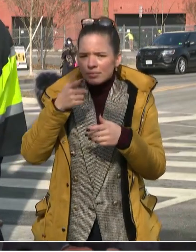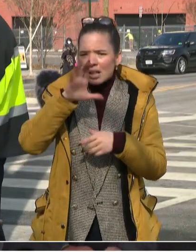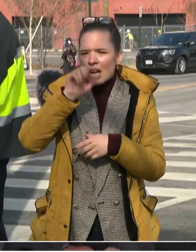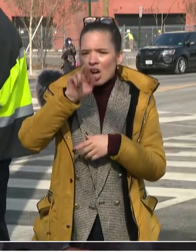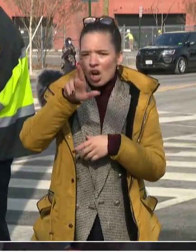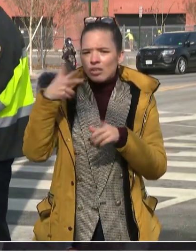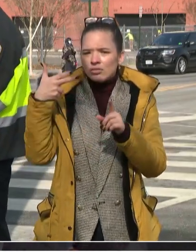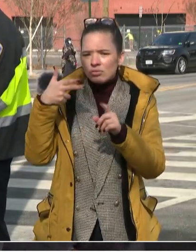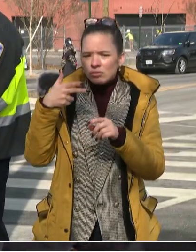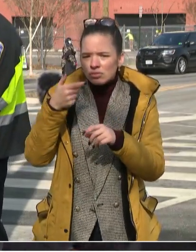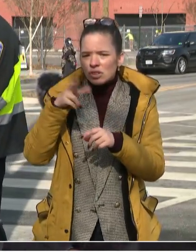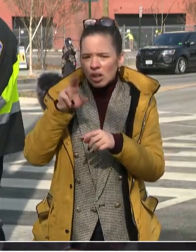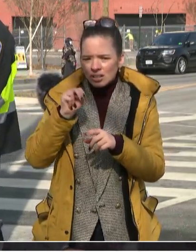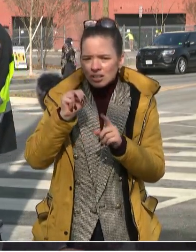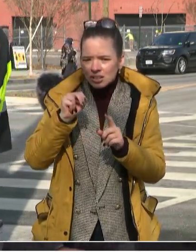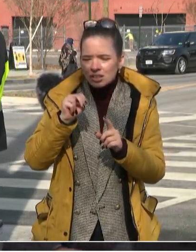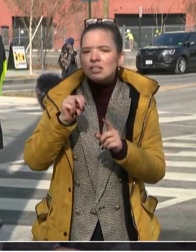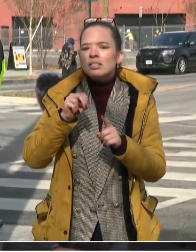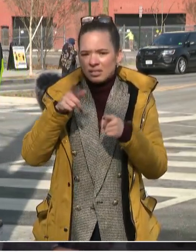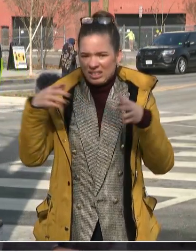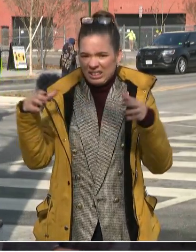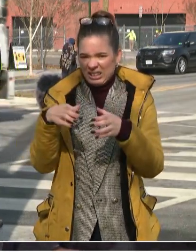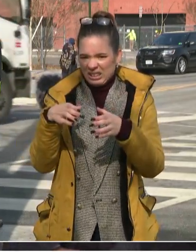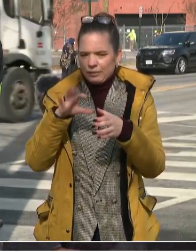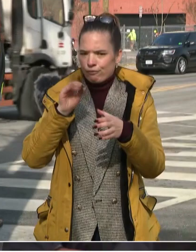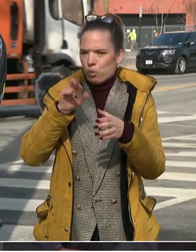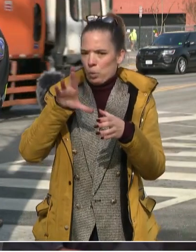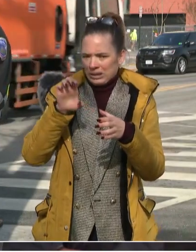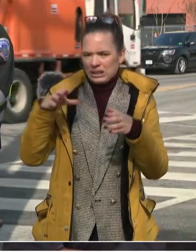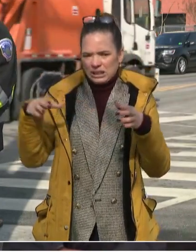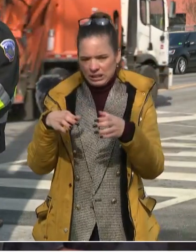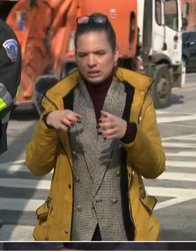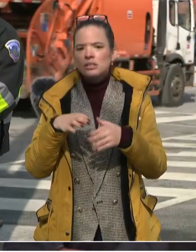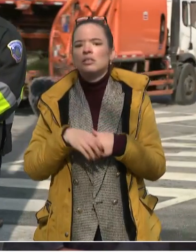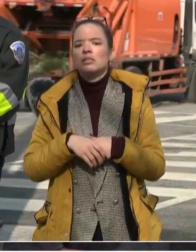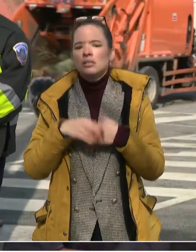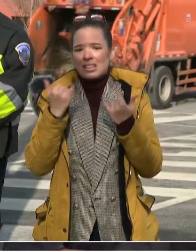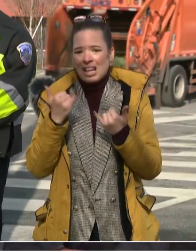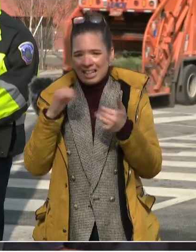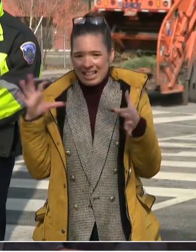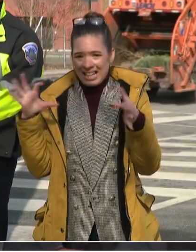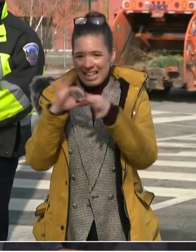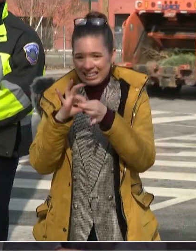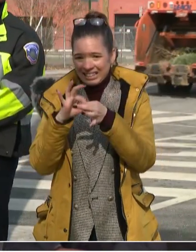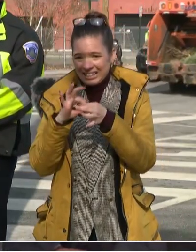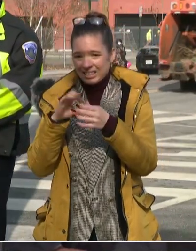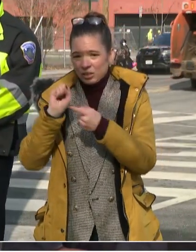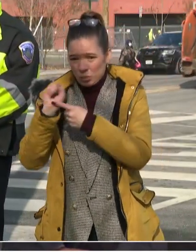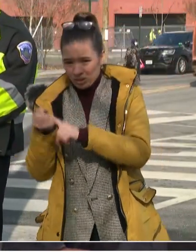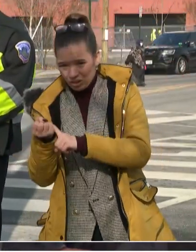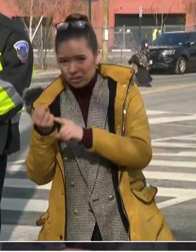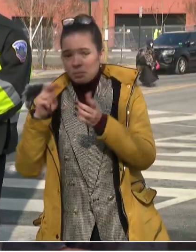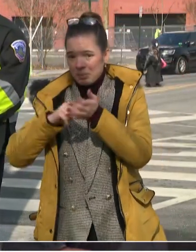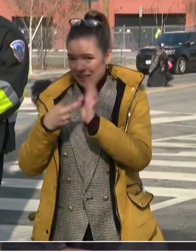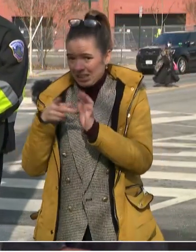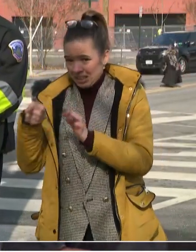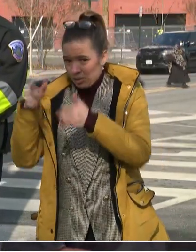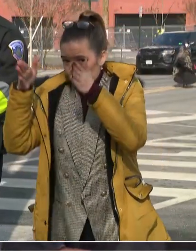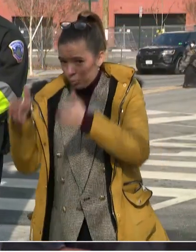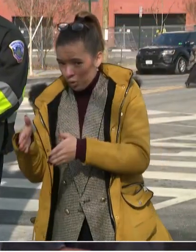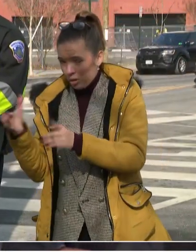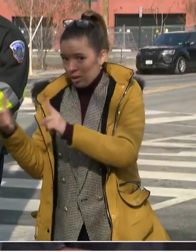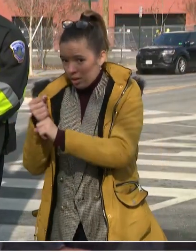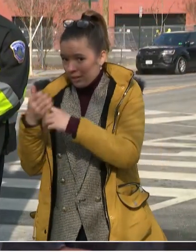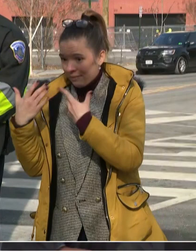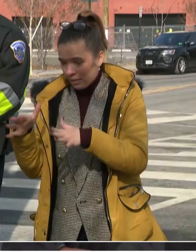has demonstrated at the very minimum that we can connect cases, that we can take people into a custody and we can lock them up for